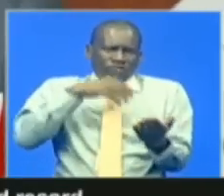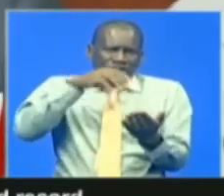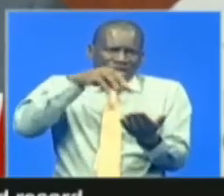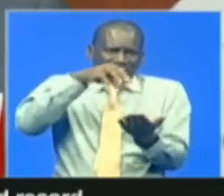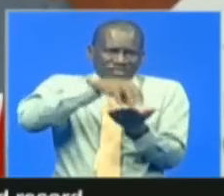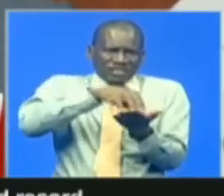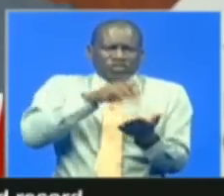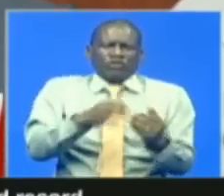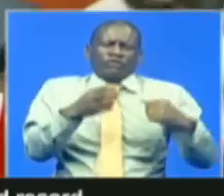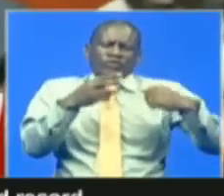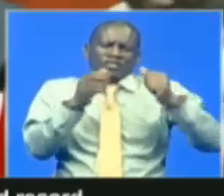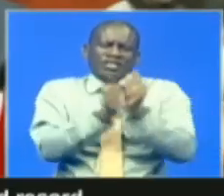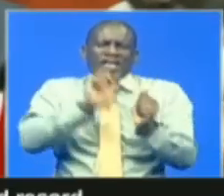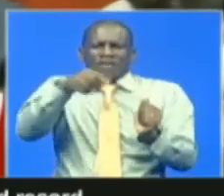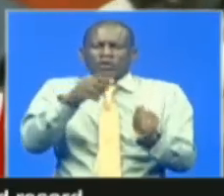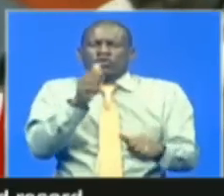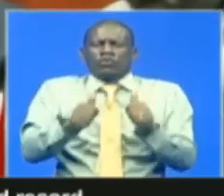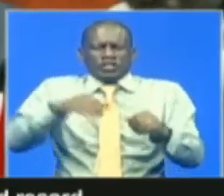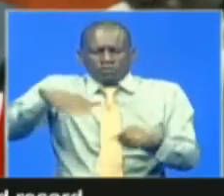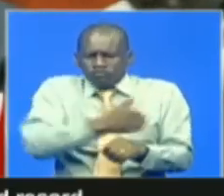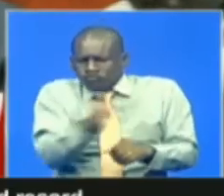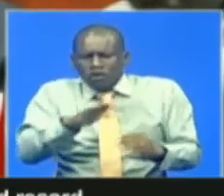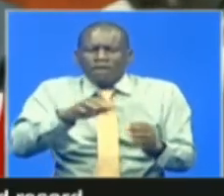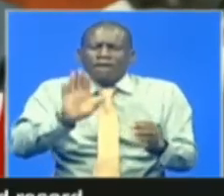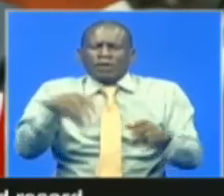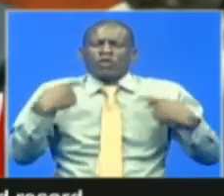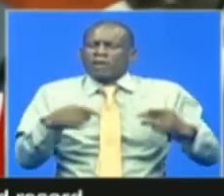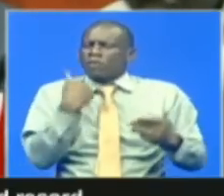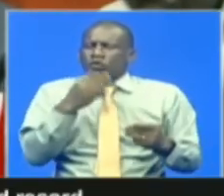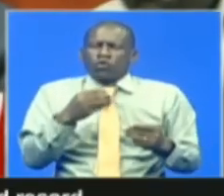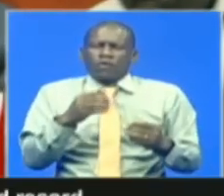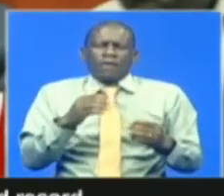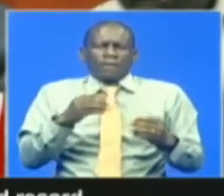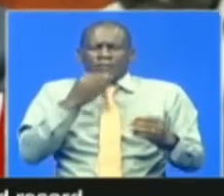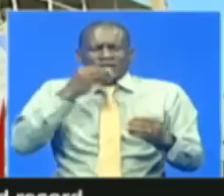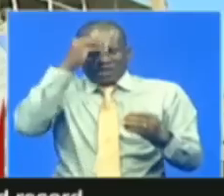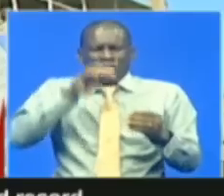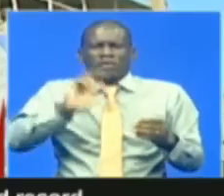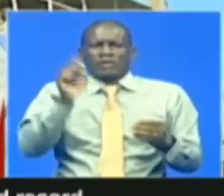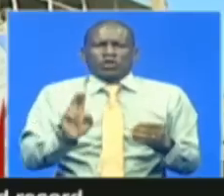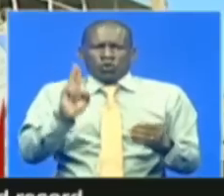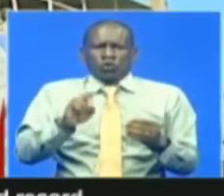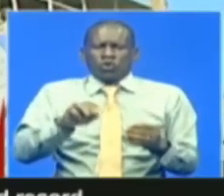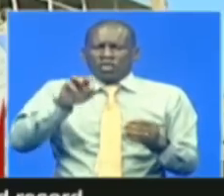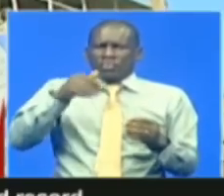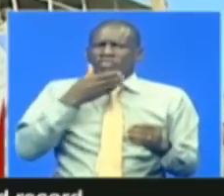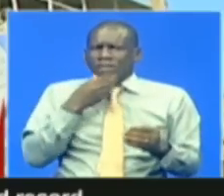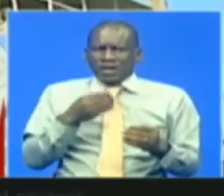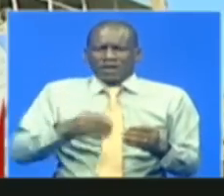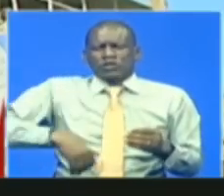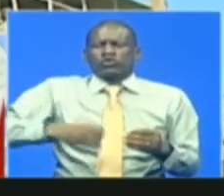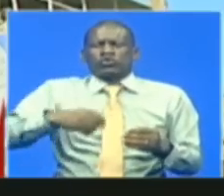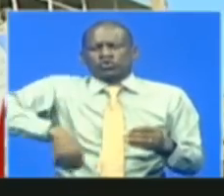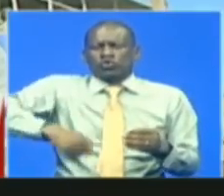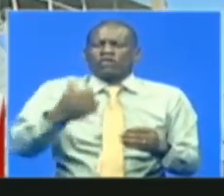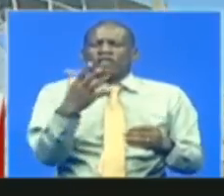he's said to have been conned by people who mimicked President Uhuru Kenyatta. Merali also earned controversy after selling off his 5% stake